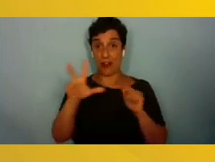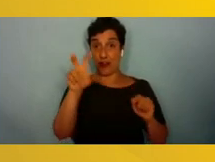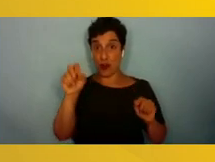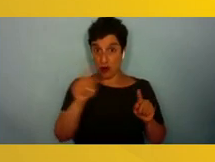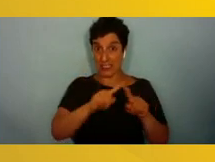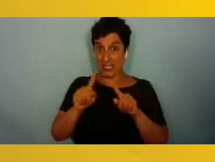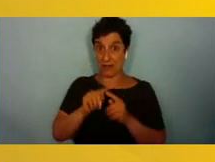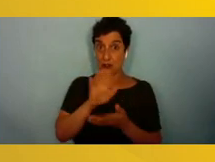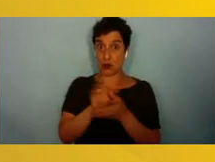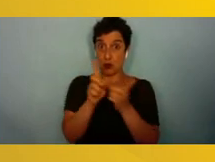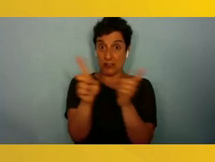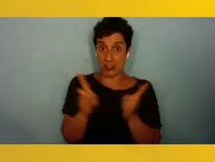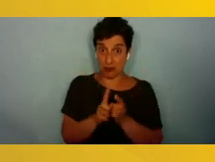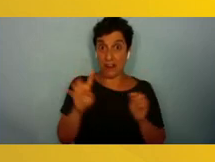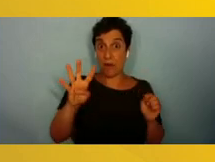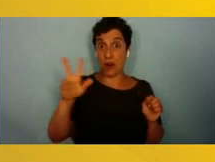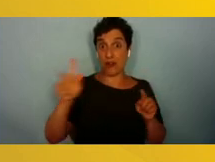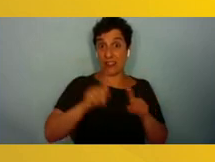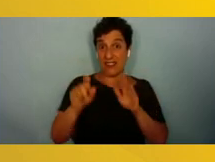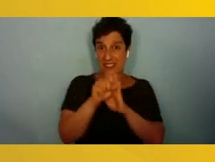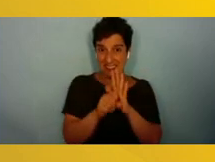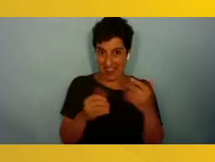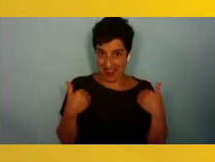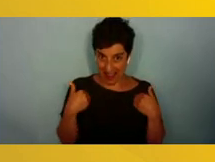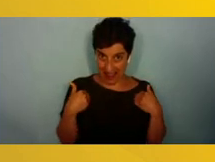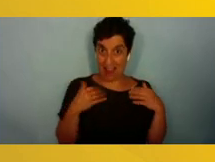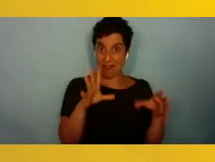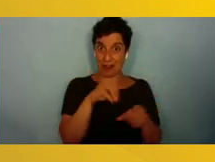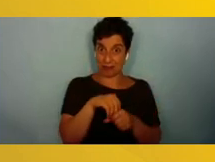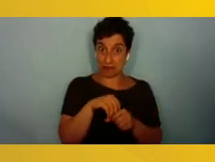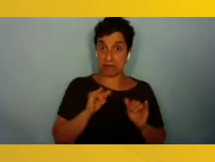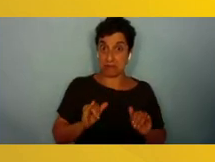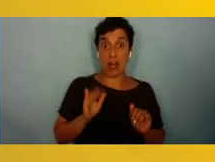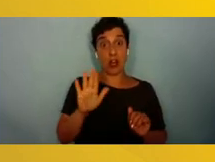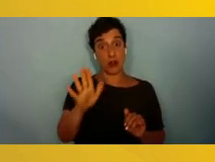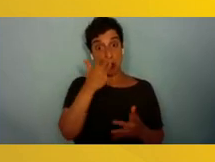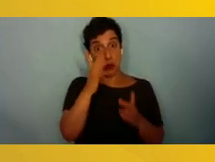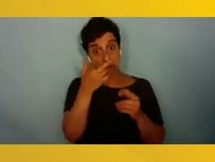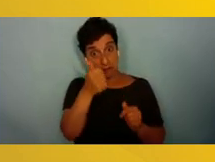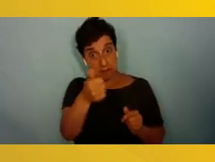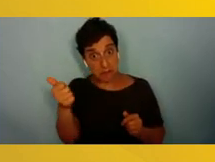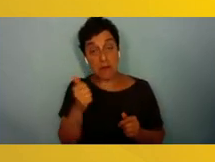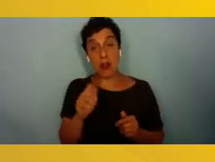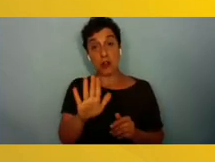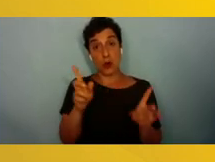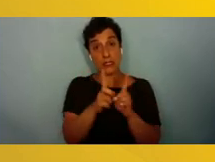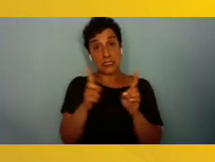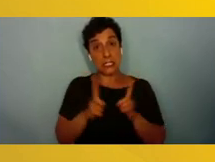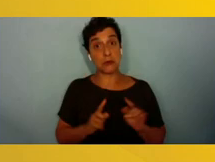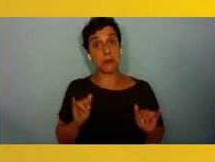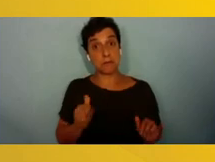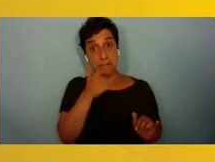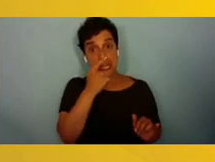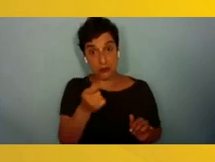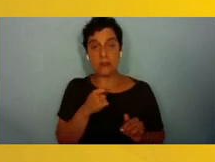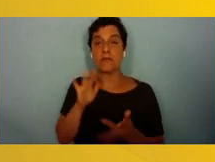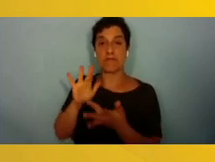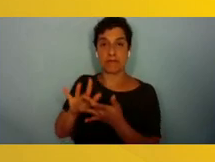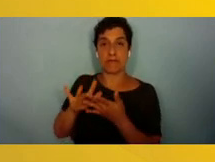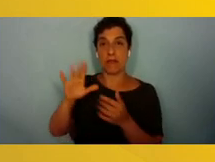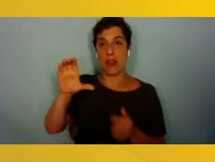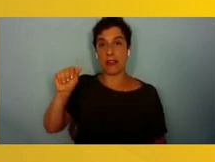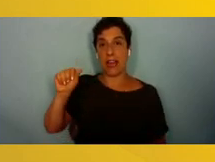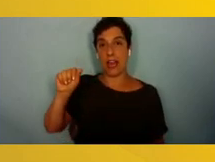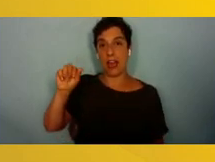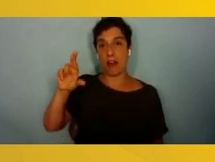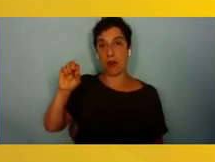43 different states. And if it is something that you or your district is interested in, please contact Carolina Biological Supply